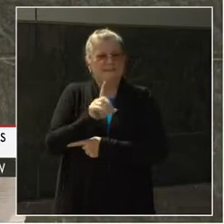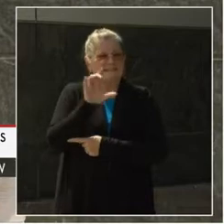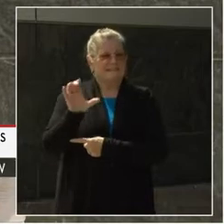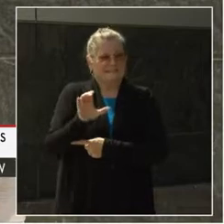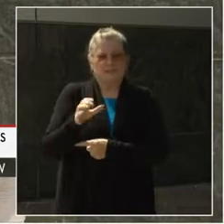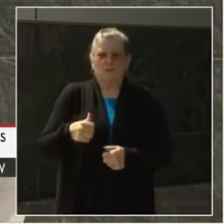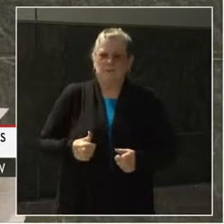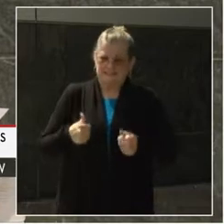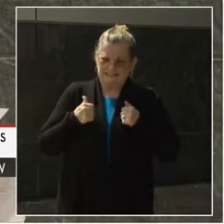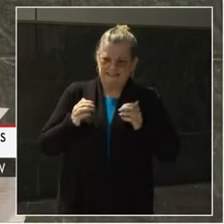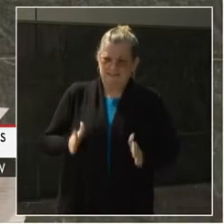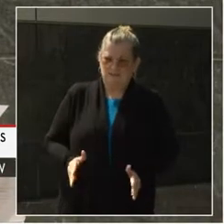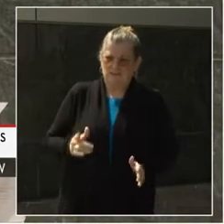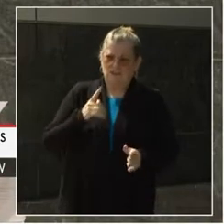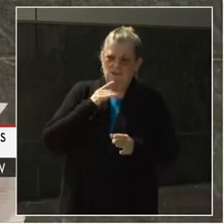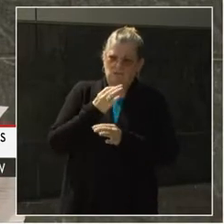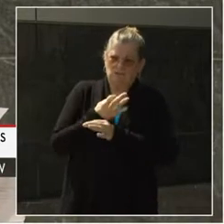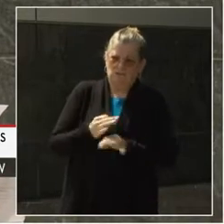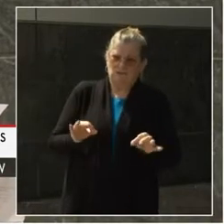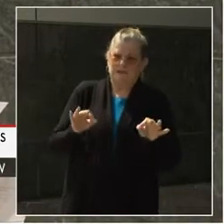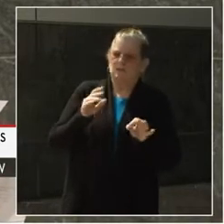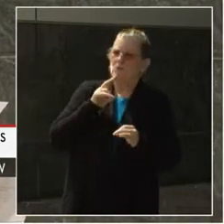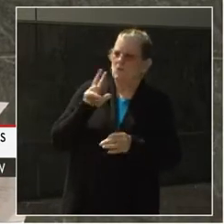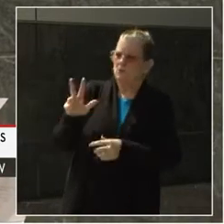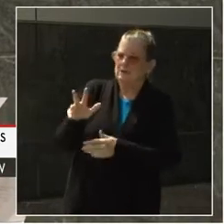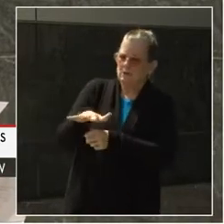3 local universities, as well as